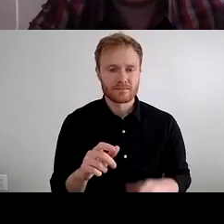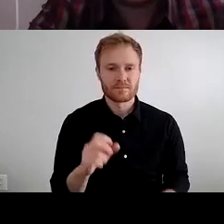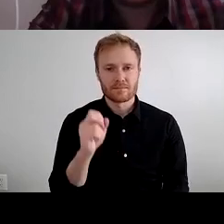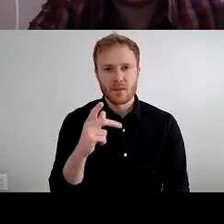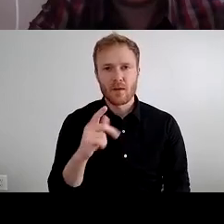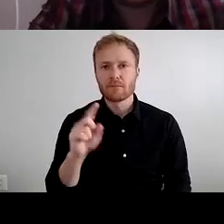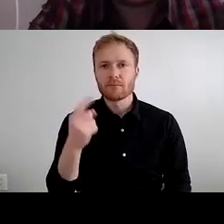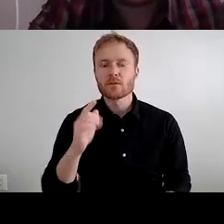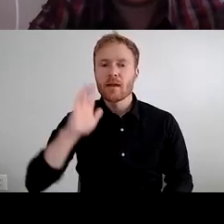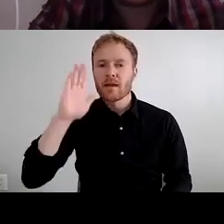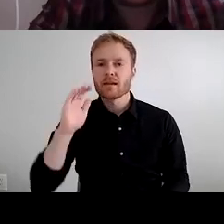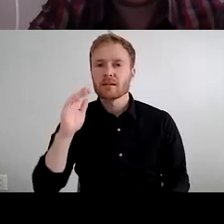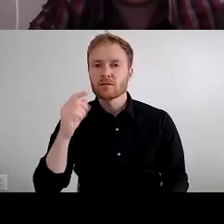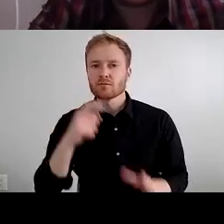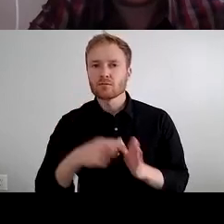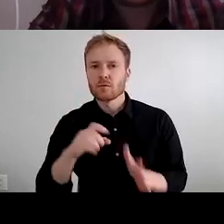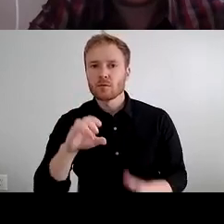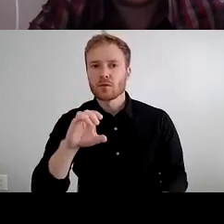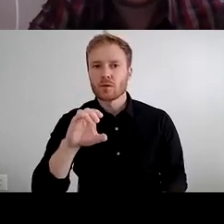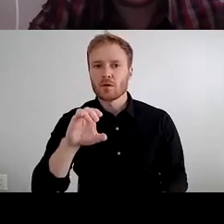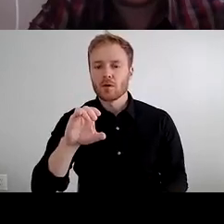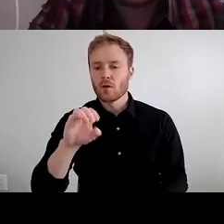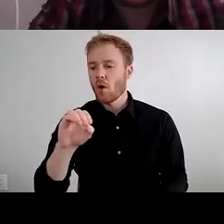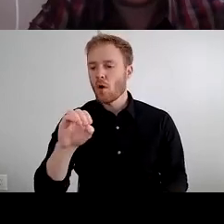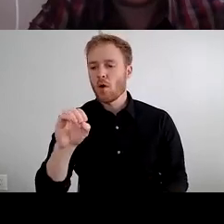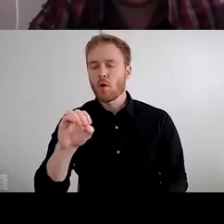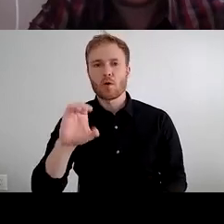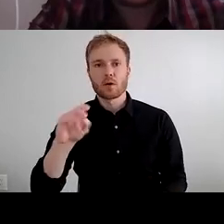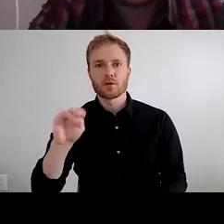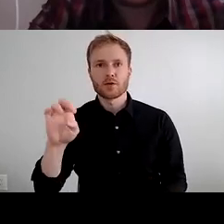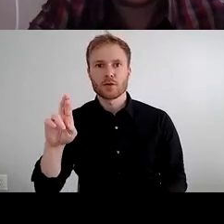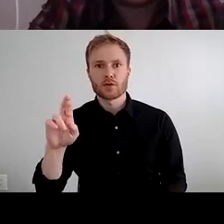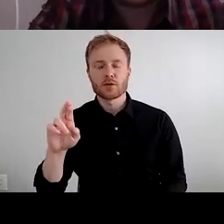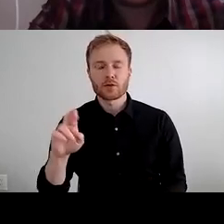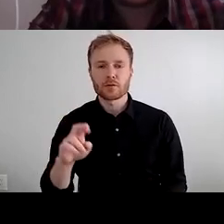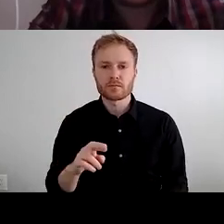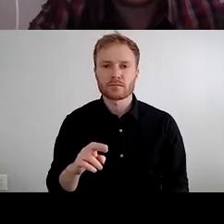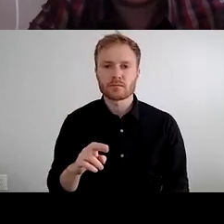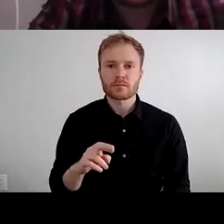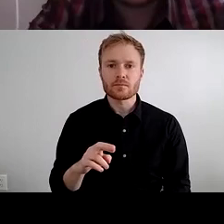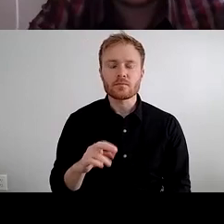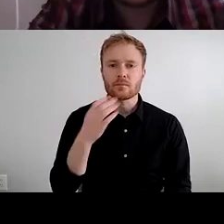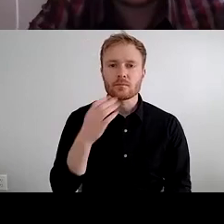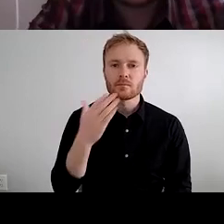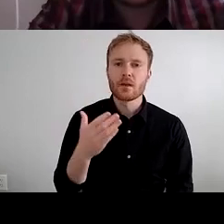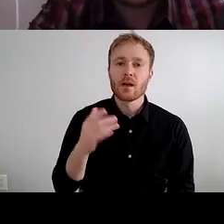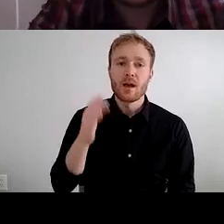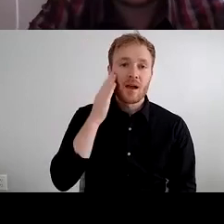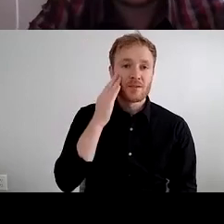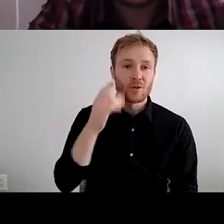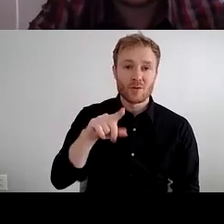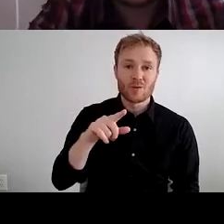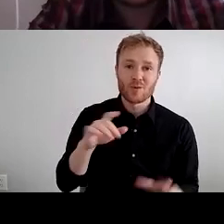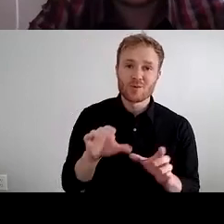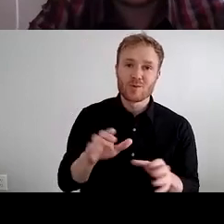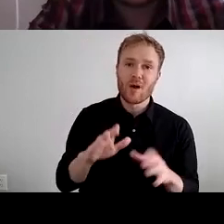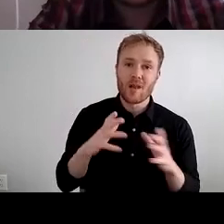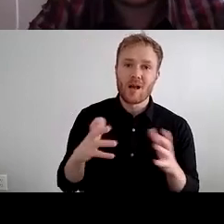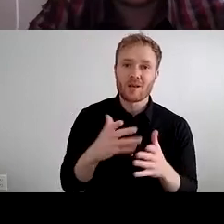Councilman O'Connor. Thank you. I just have one question. Kathy, I know you guys do a lot of good work. This is more